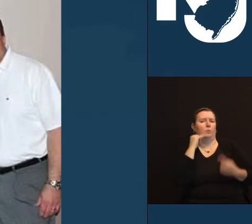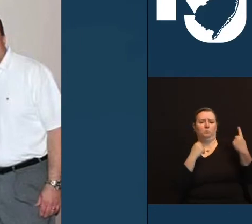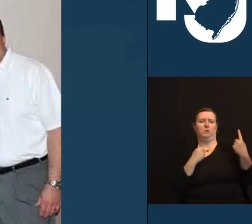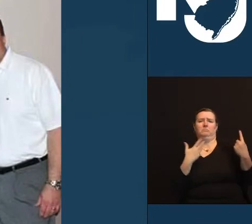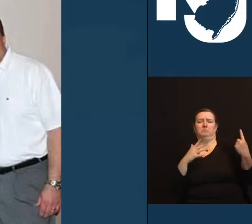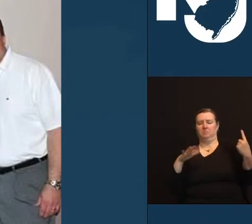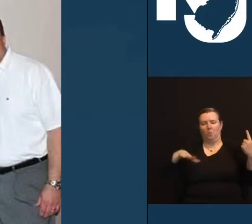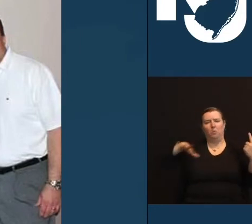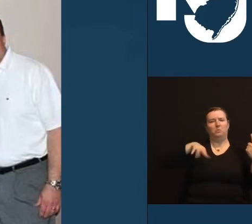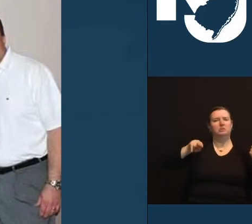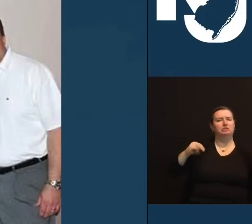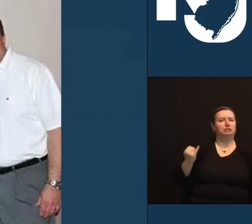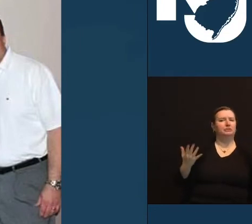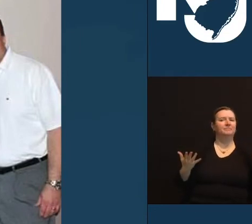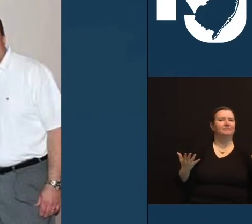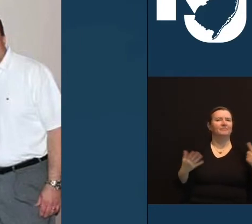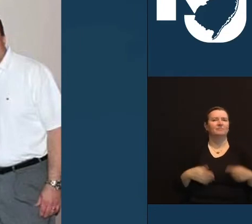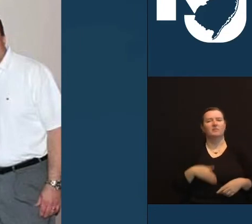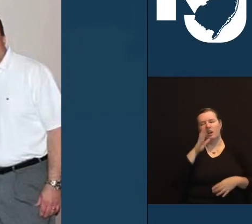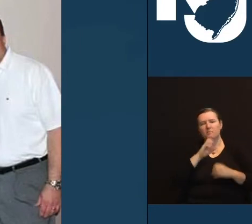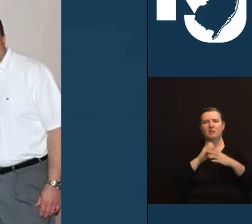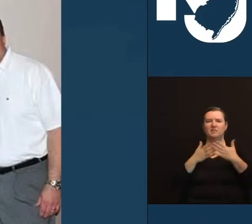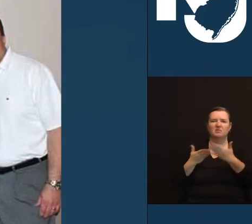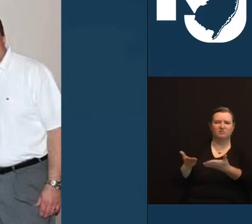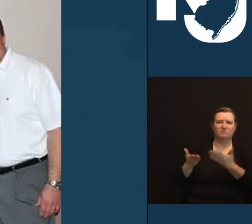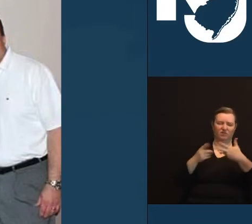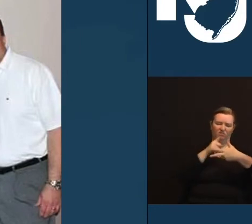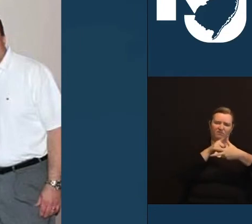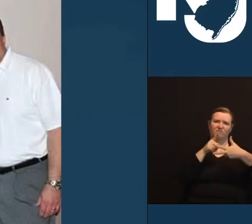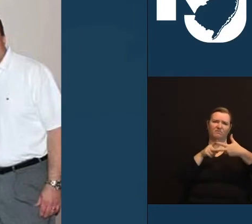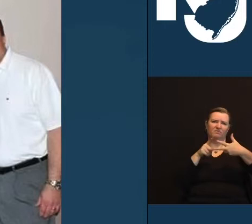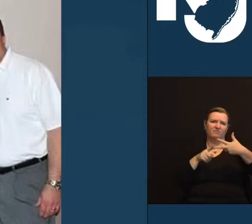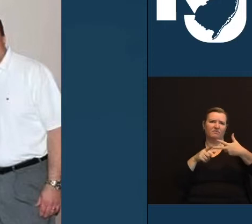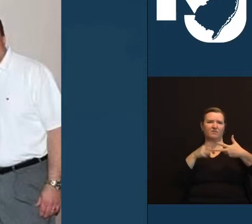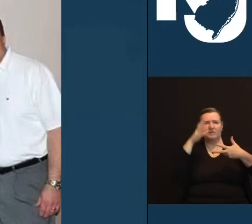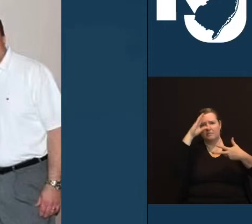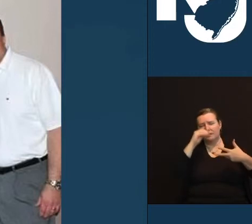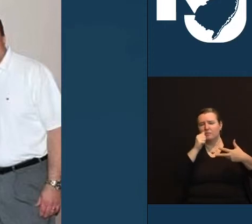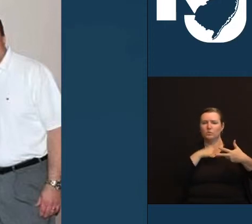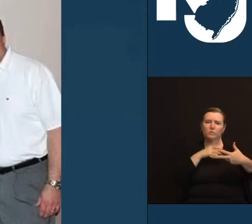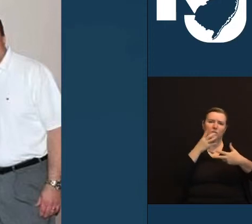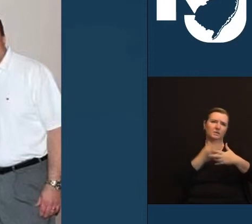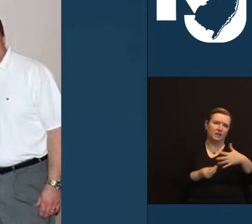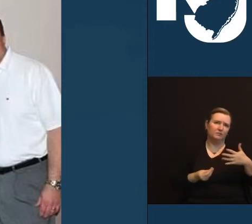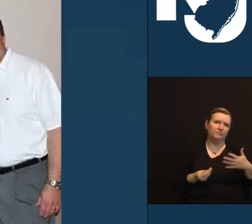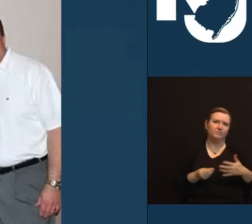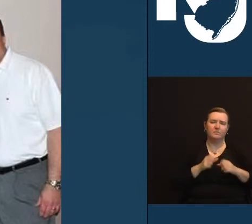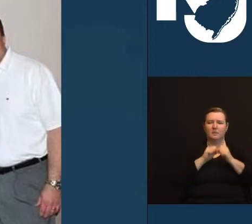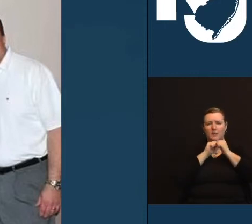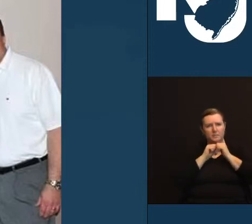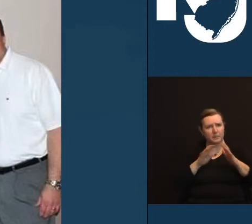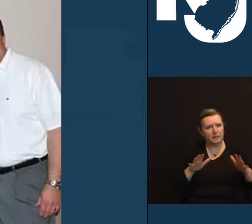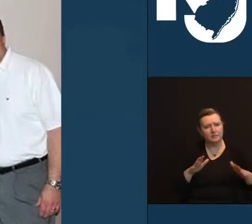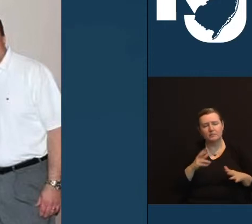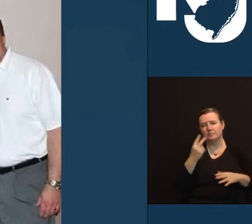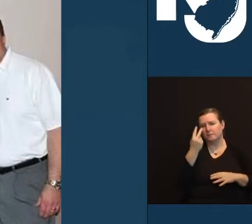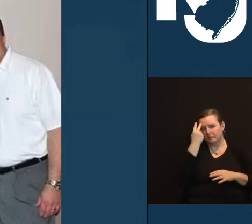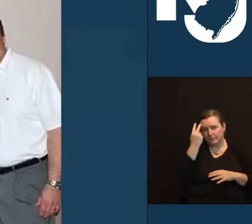each of these 3 tremendous women and their memories, and may he bless those they left behind,